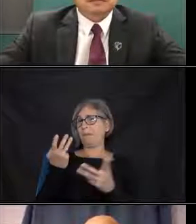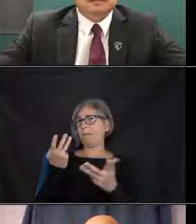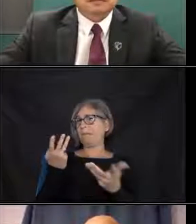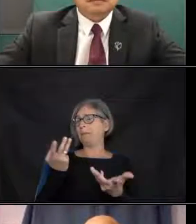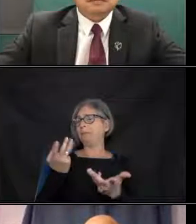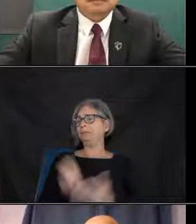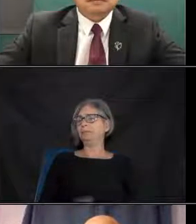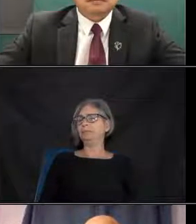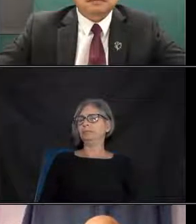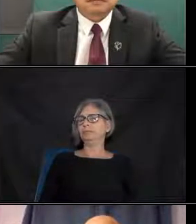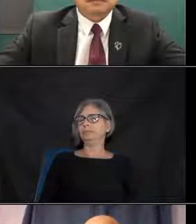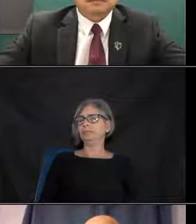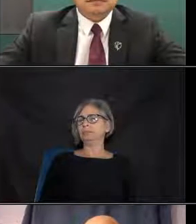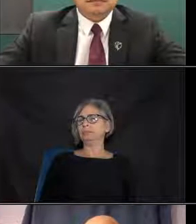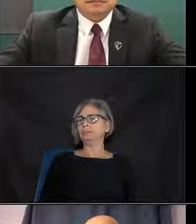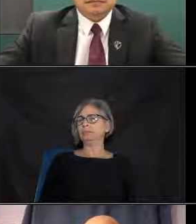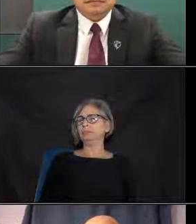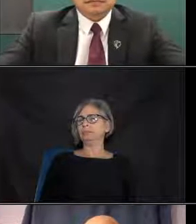the